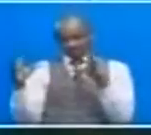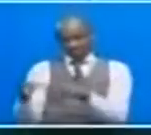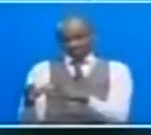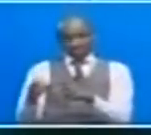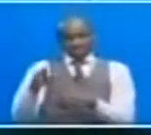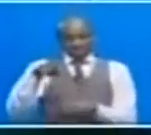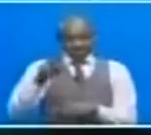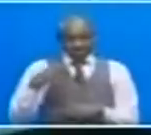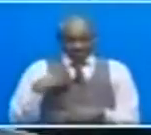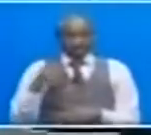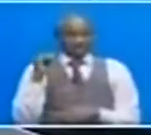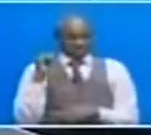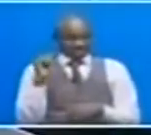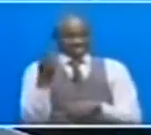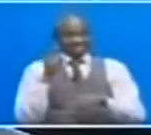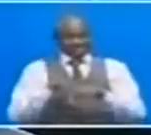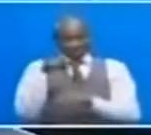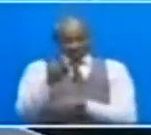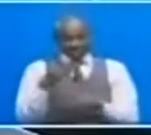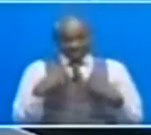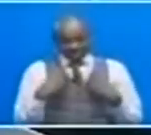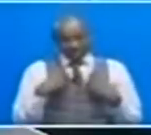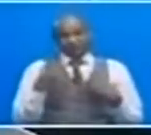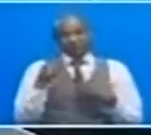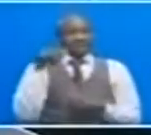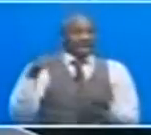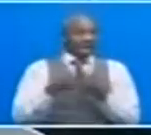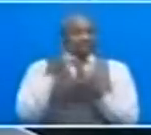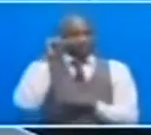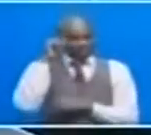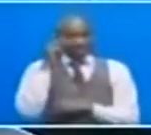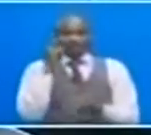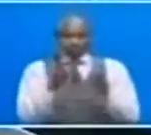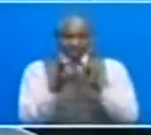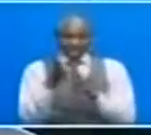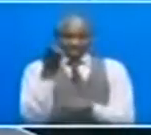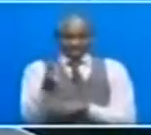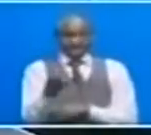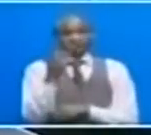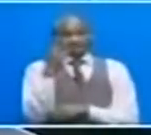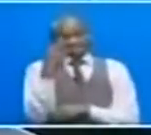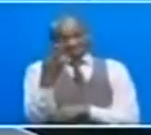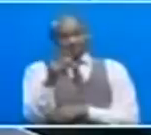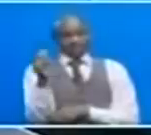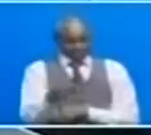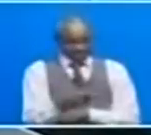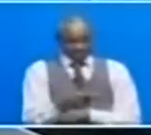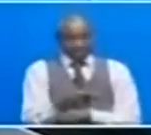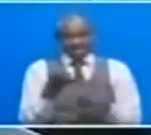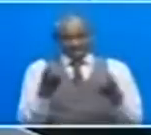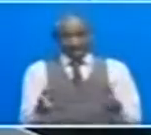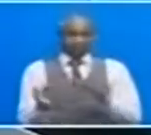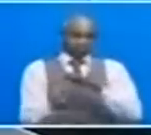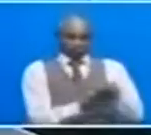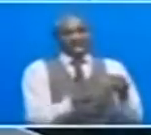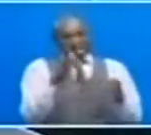enters the third leg, with the Driftwood Sevens set to go down in Mombasa on the 22nd and 23rd of this month. Elsewhere, rally